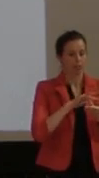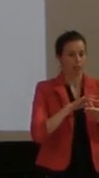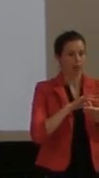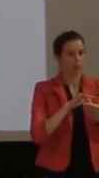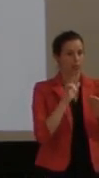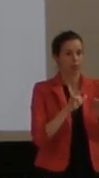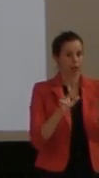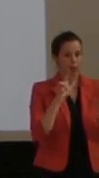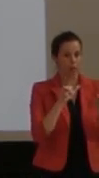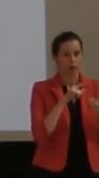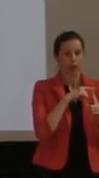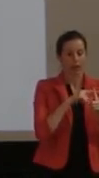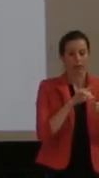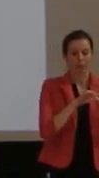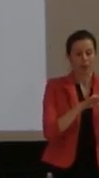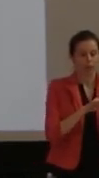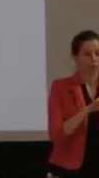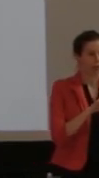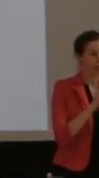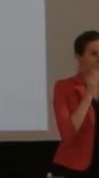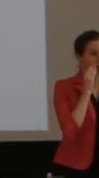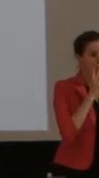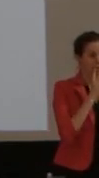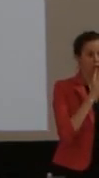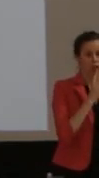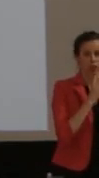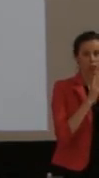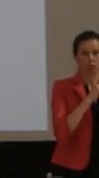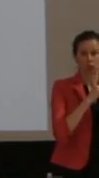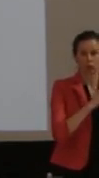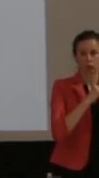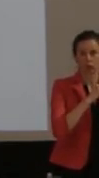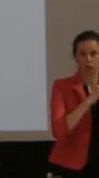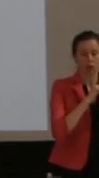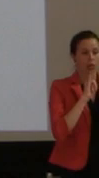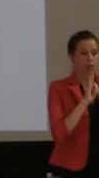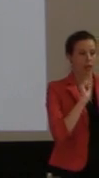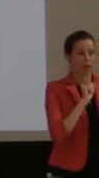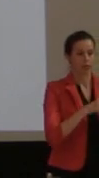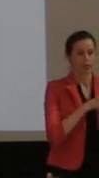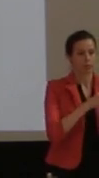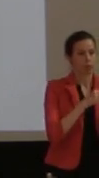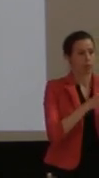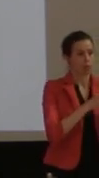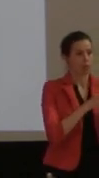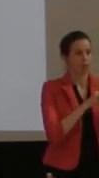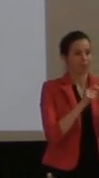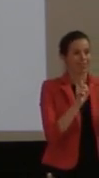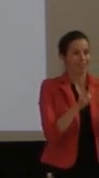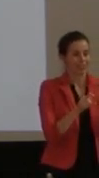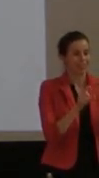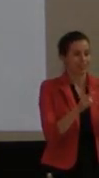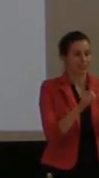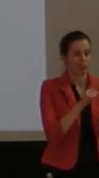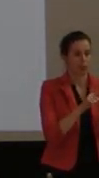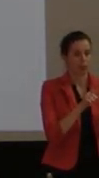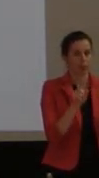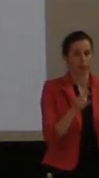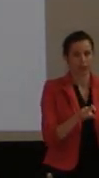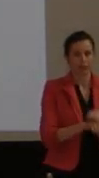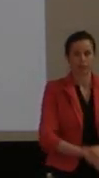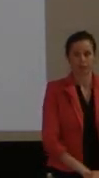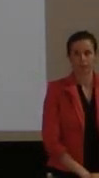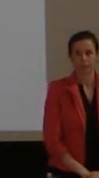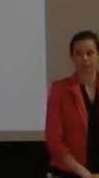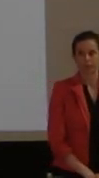library and medical information infrastructure so that they can support the needs of their patrons.